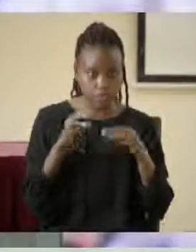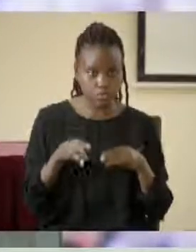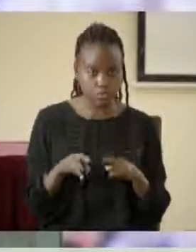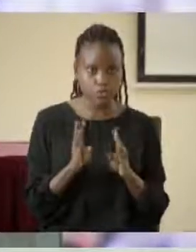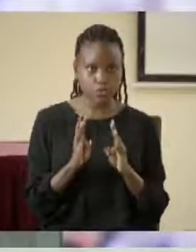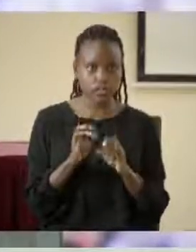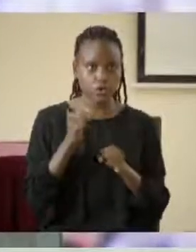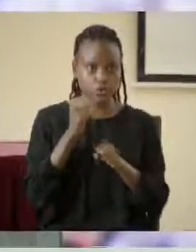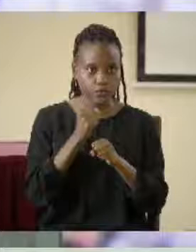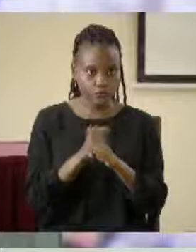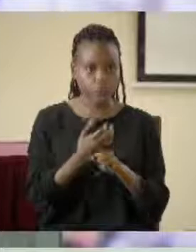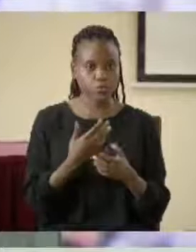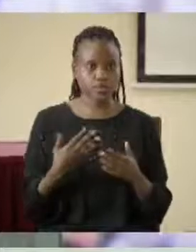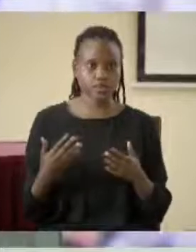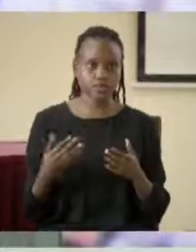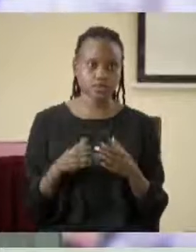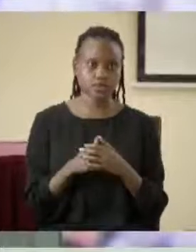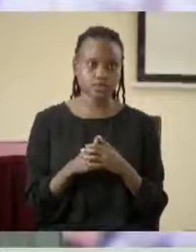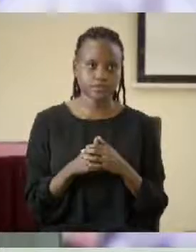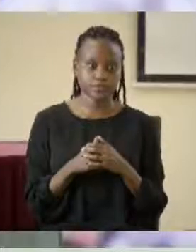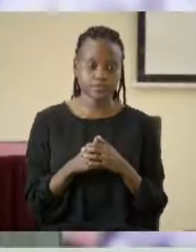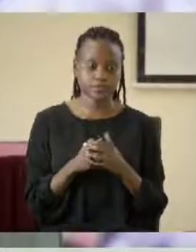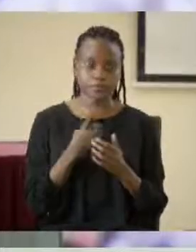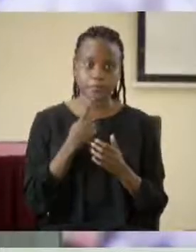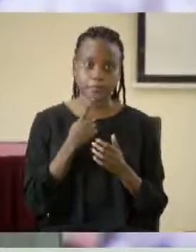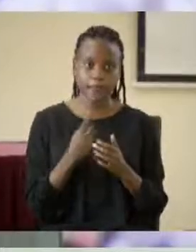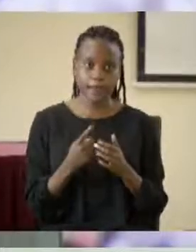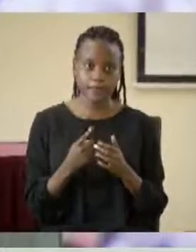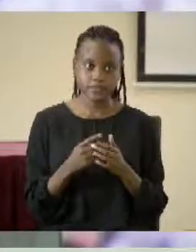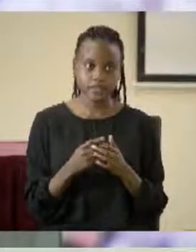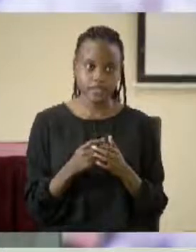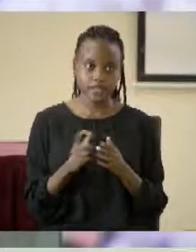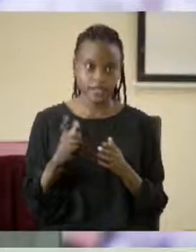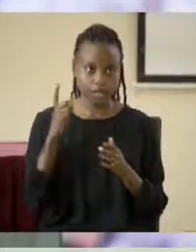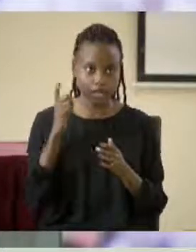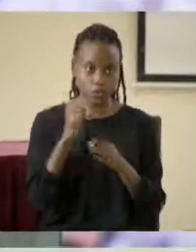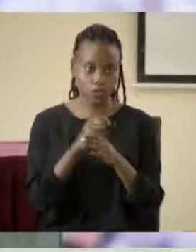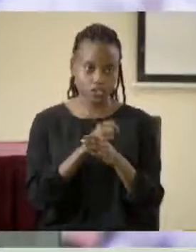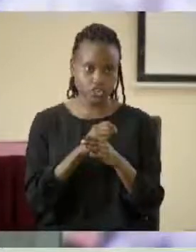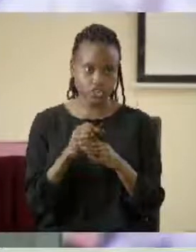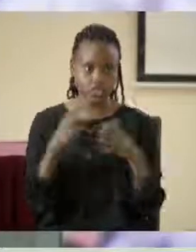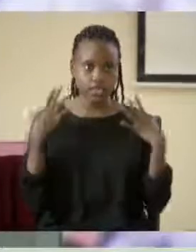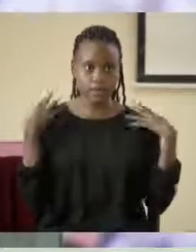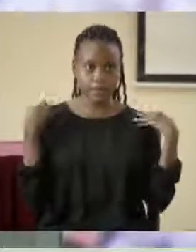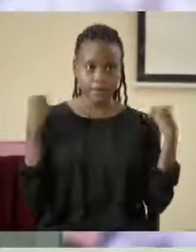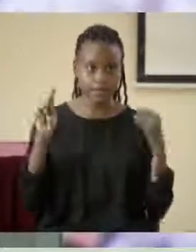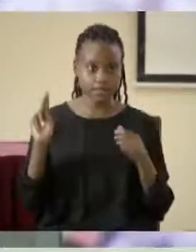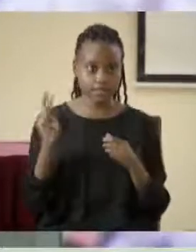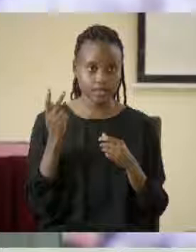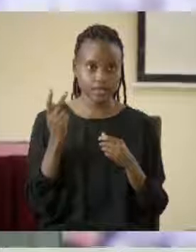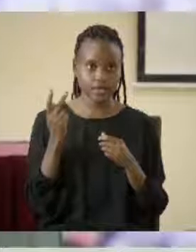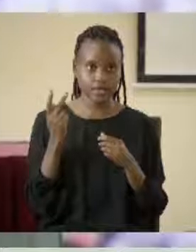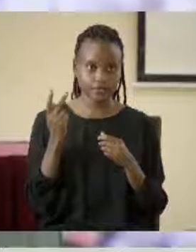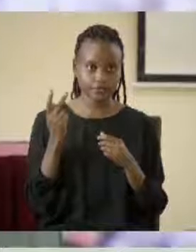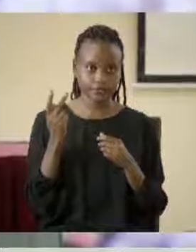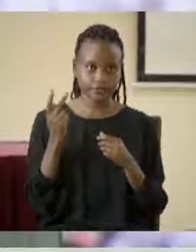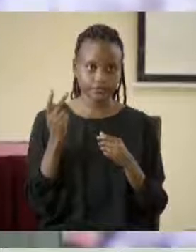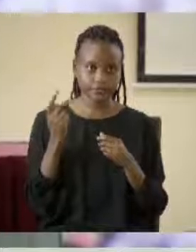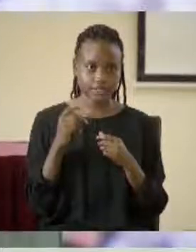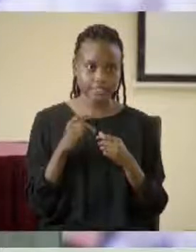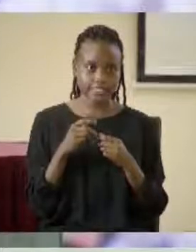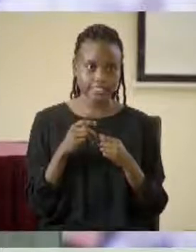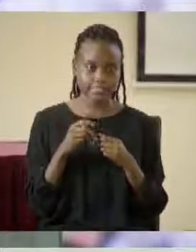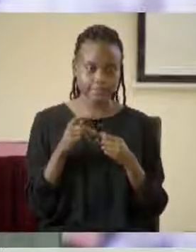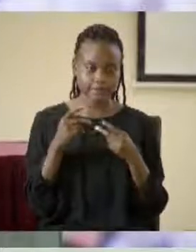of doing things. And I'm saying that law training and practice in Kenya is very